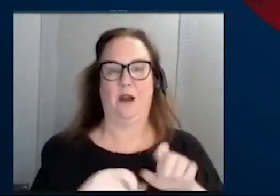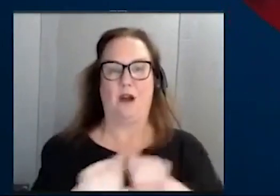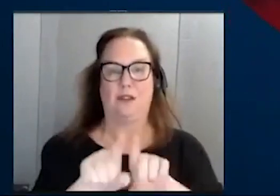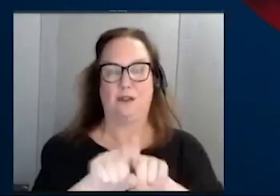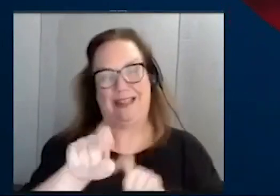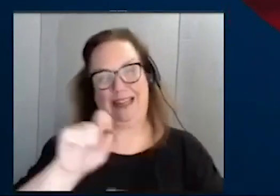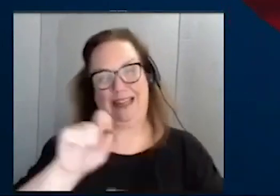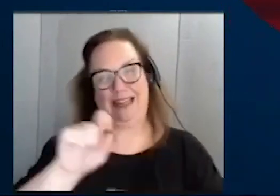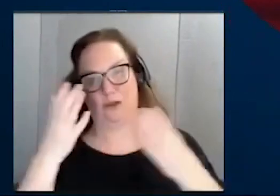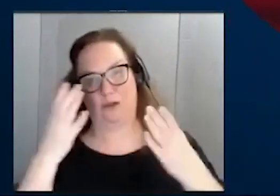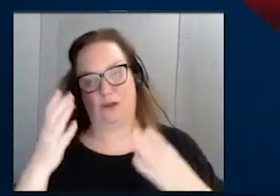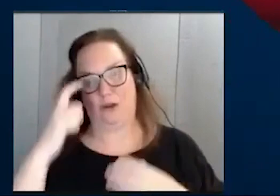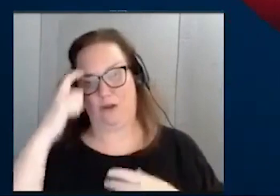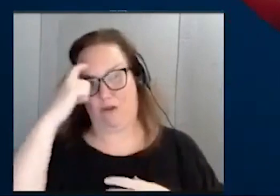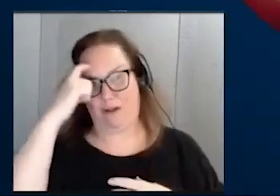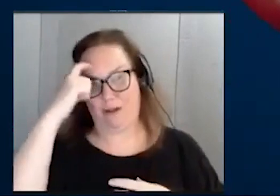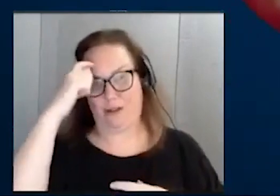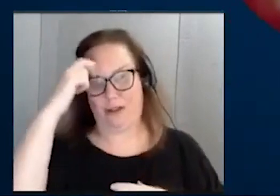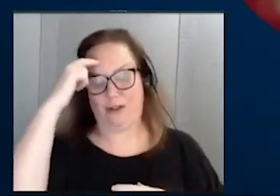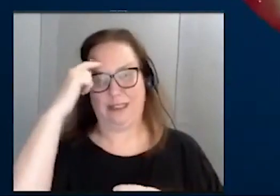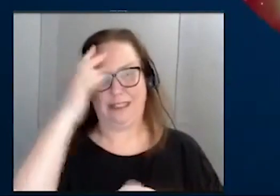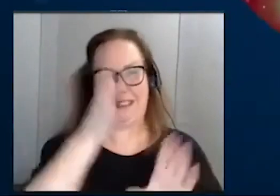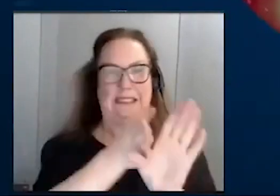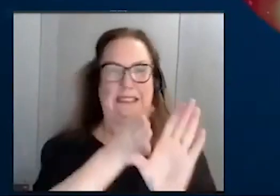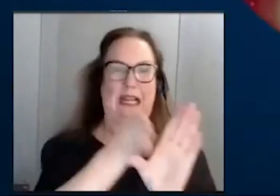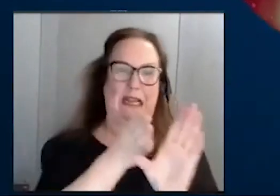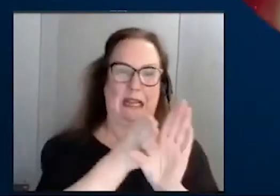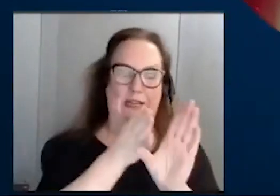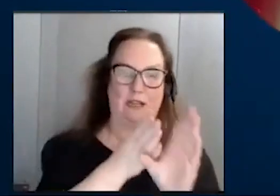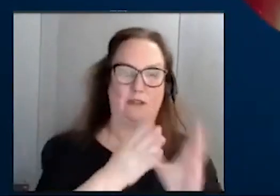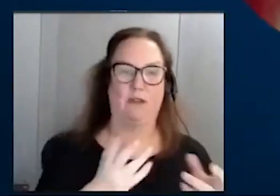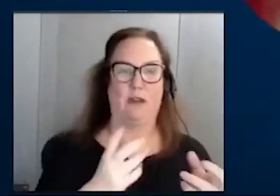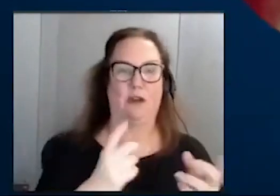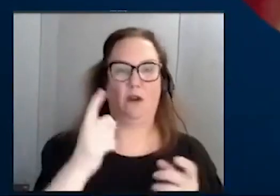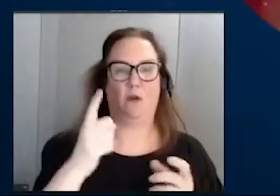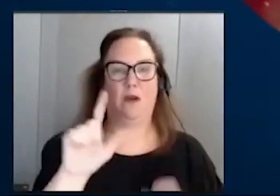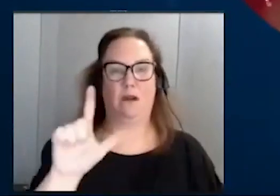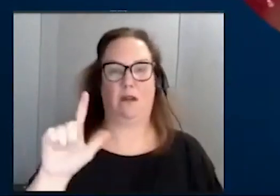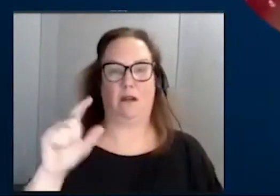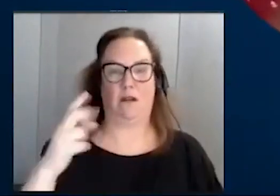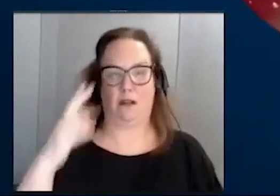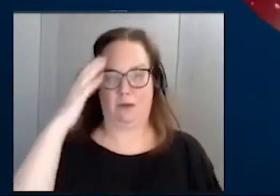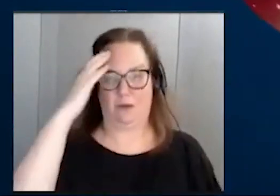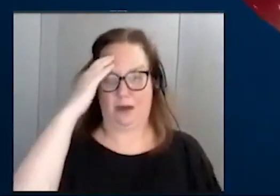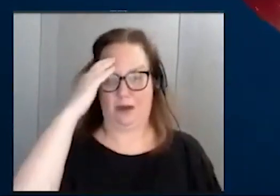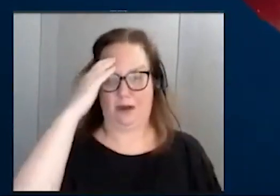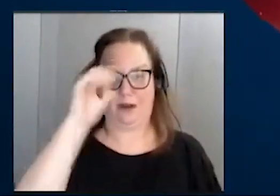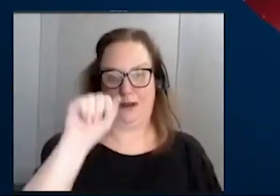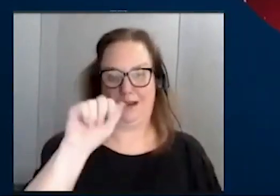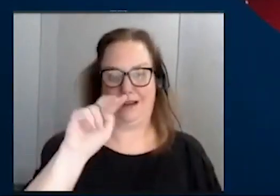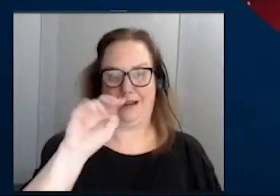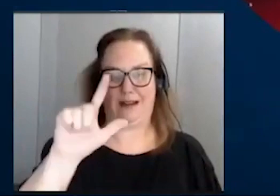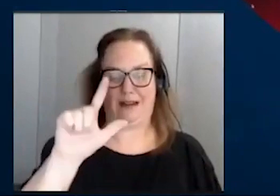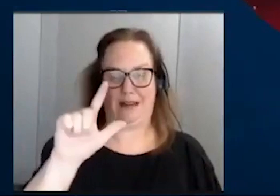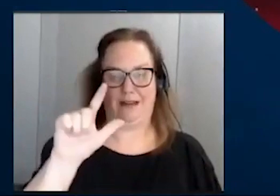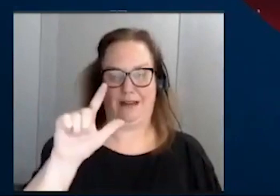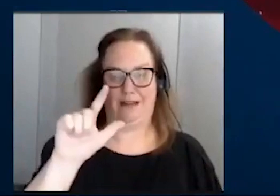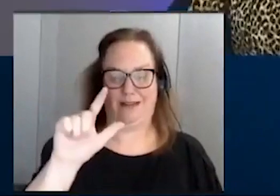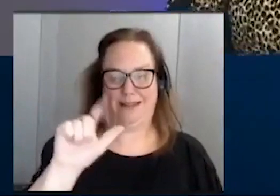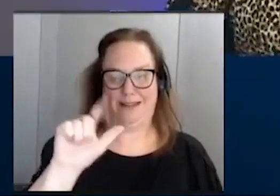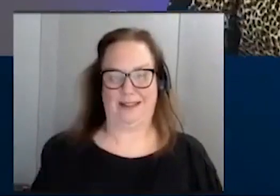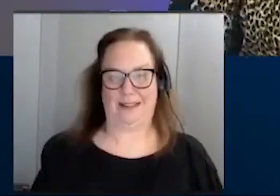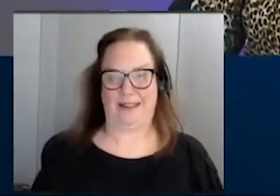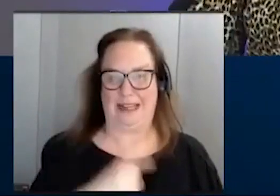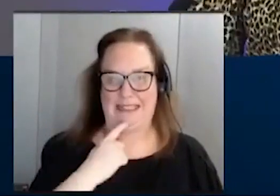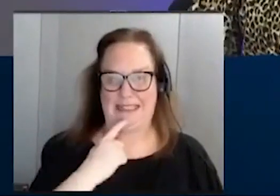like neurology, even psychiatry. One long hauler that we know very well, Anil Gharmalkar. I said that. You